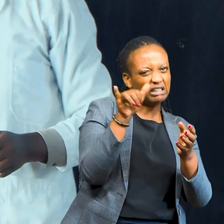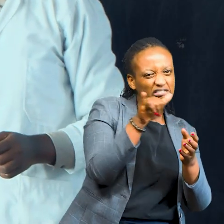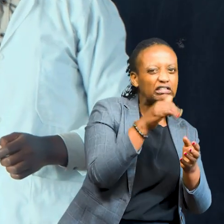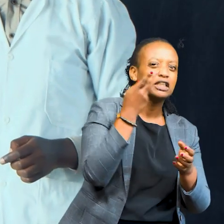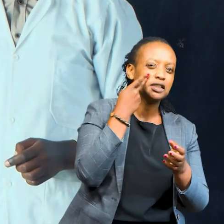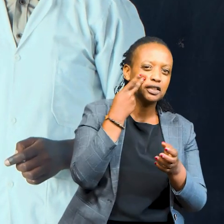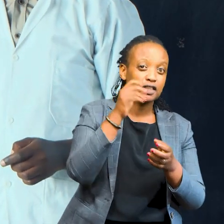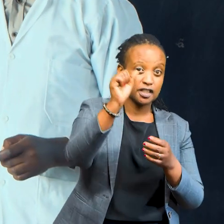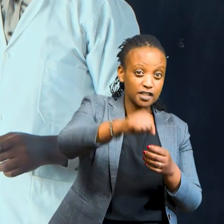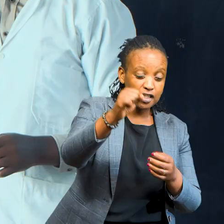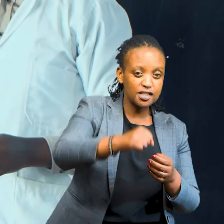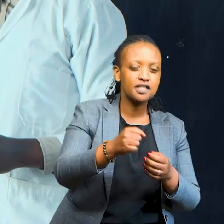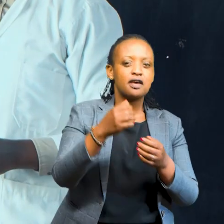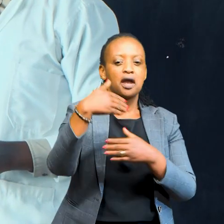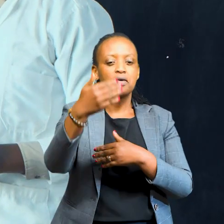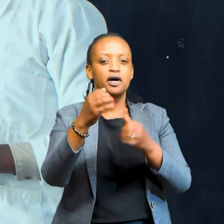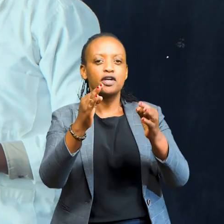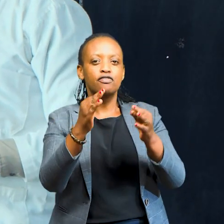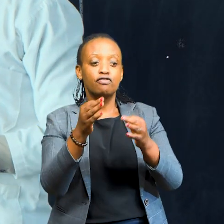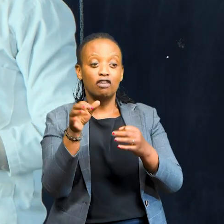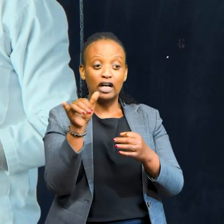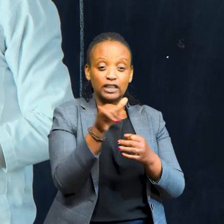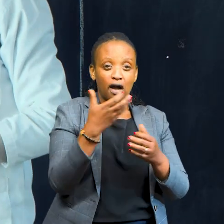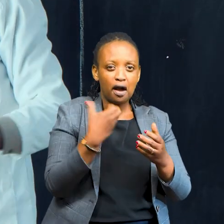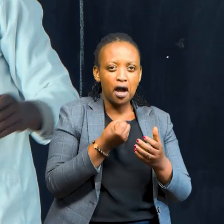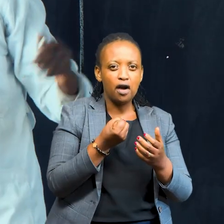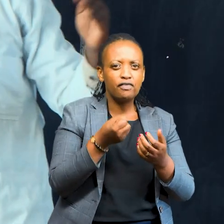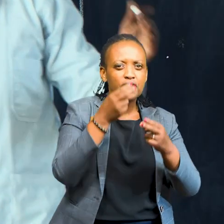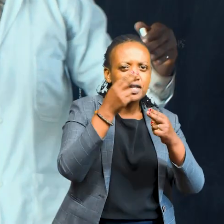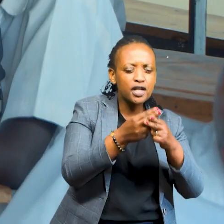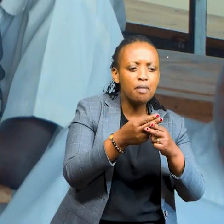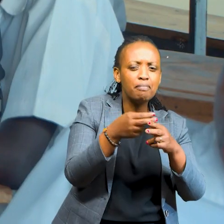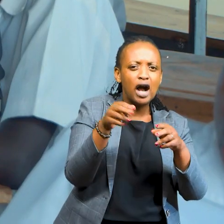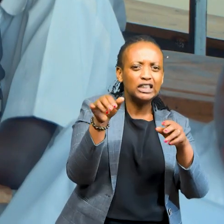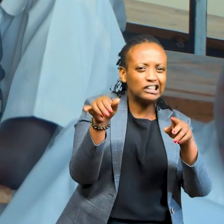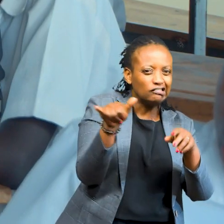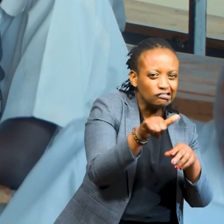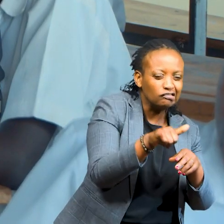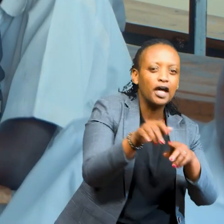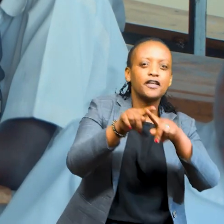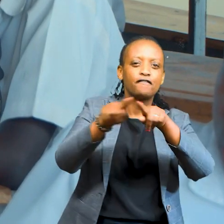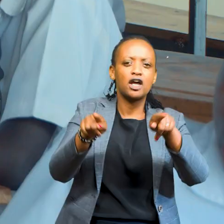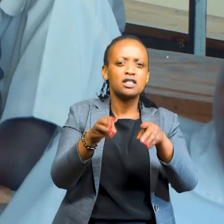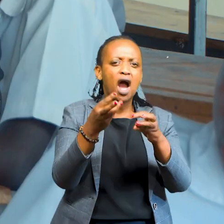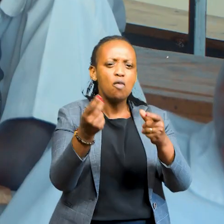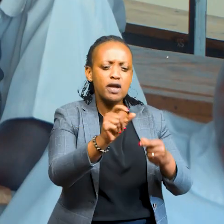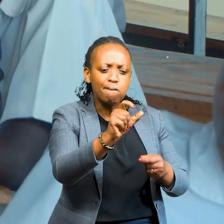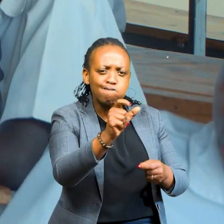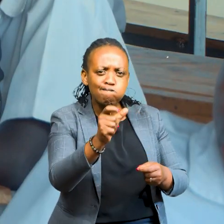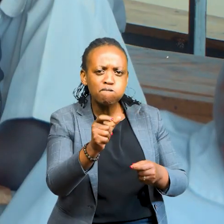constant, okay? Yes. And then this constant is called common difference. How many